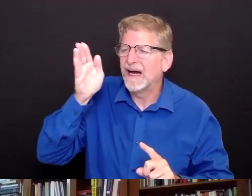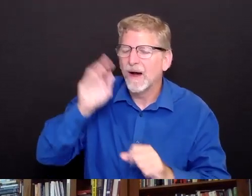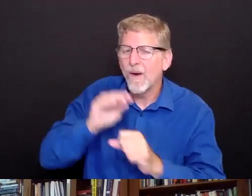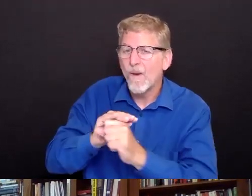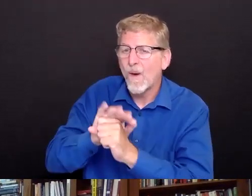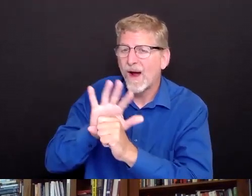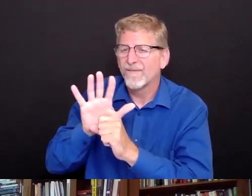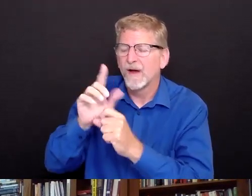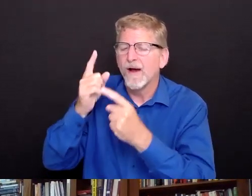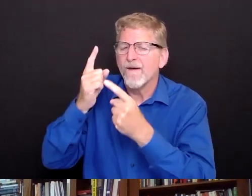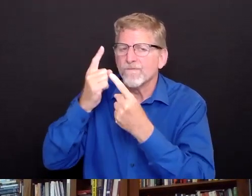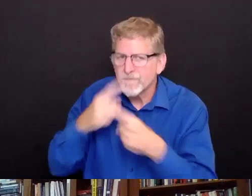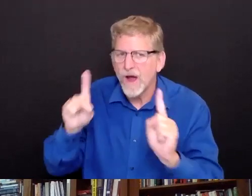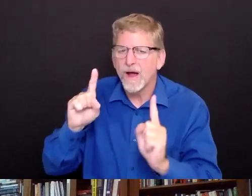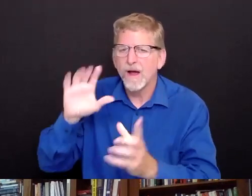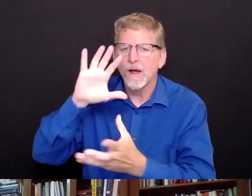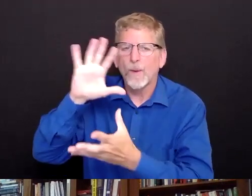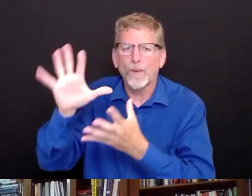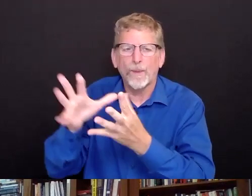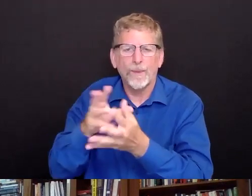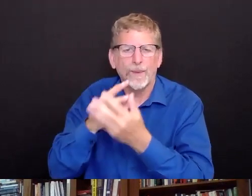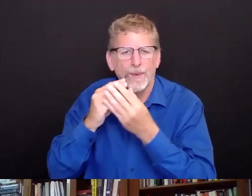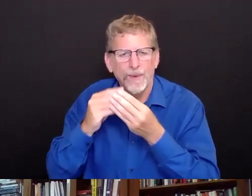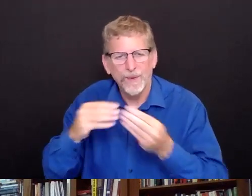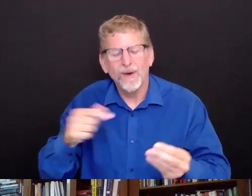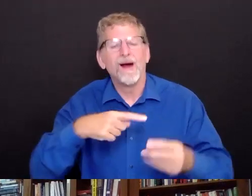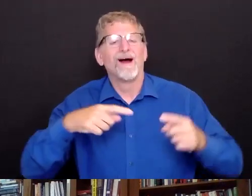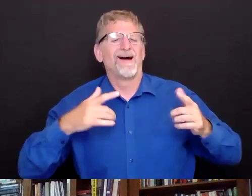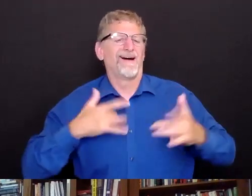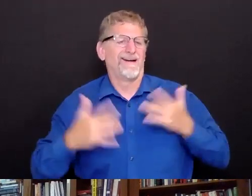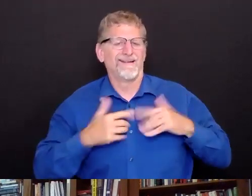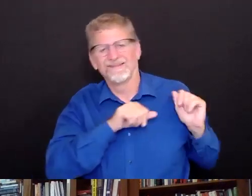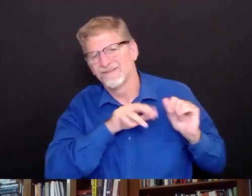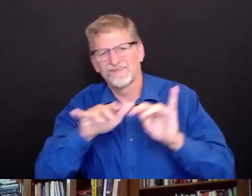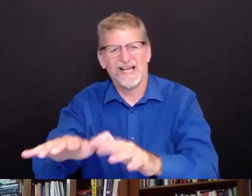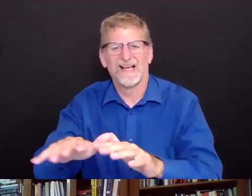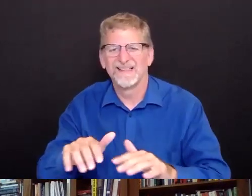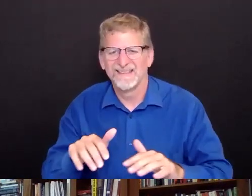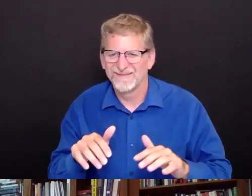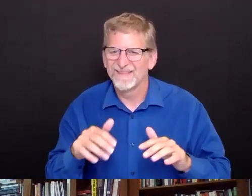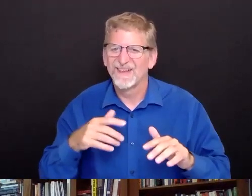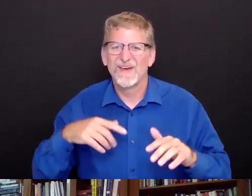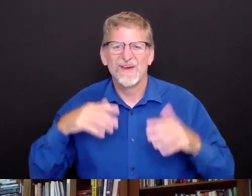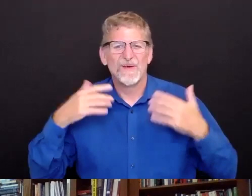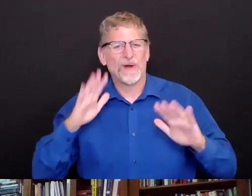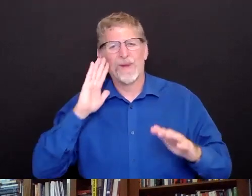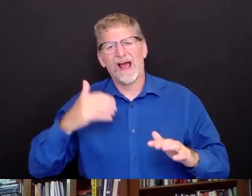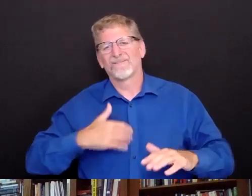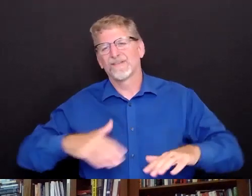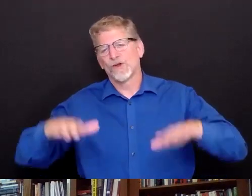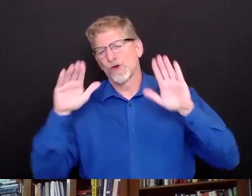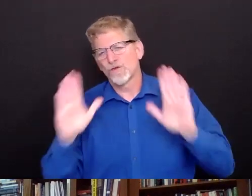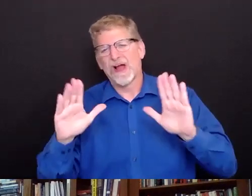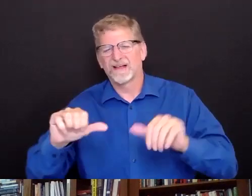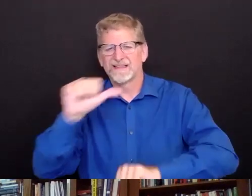and we can get back into doing what I know you all do extremely well, which is great science. And we at NIH will support you all through that.